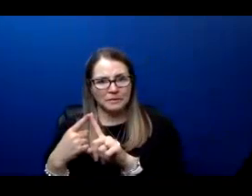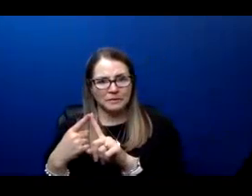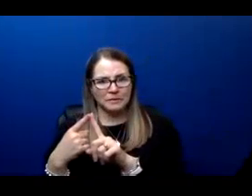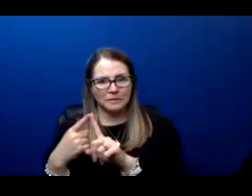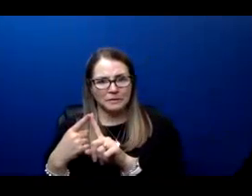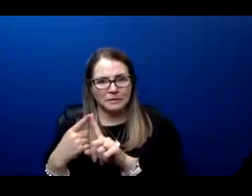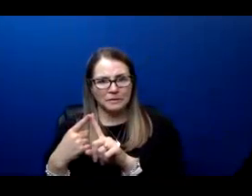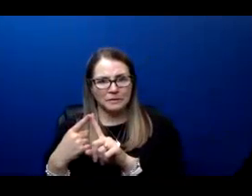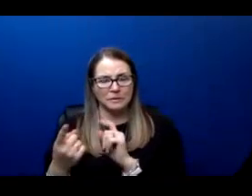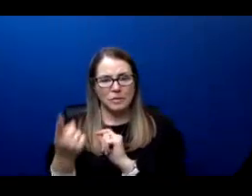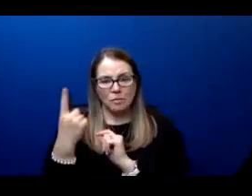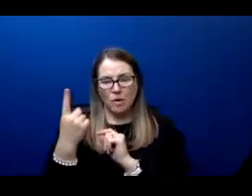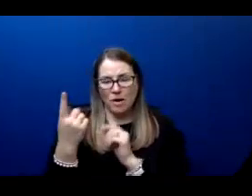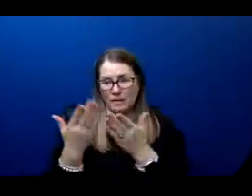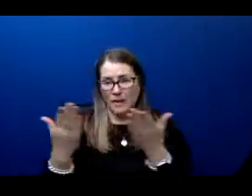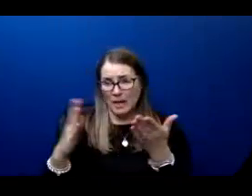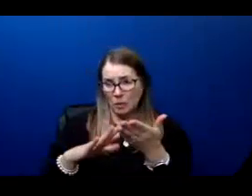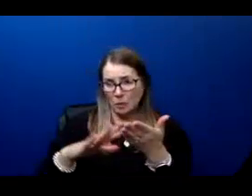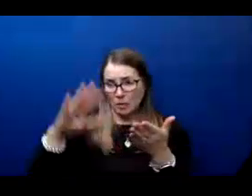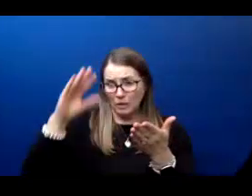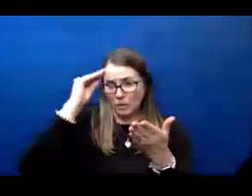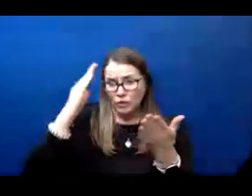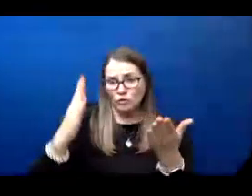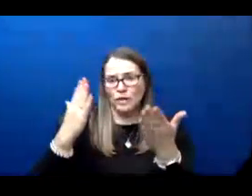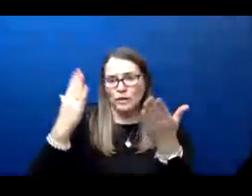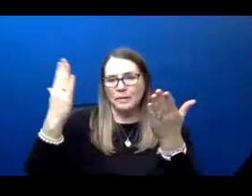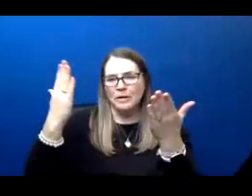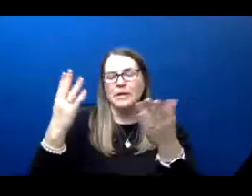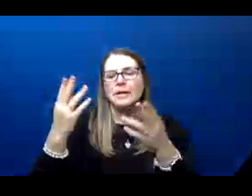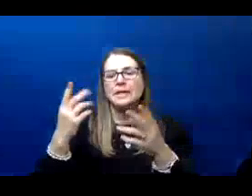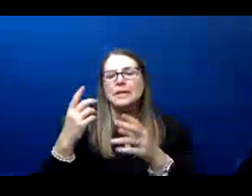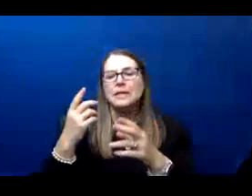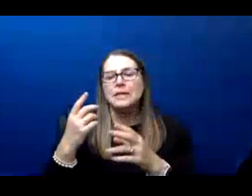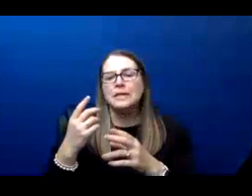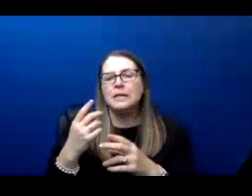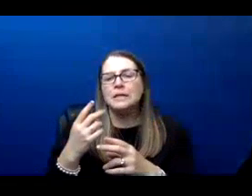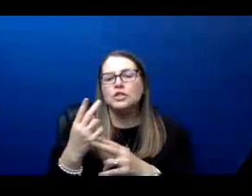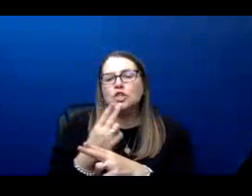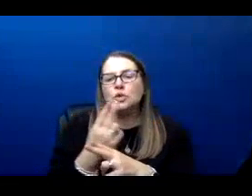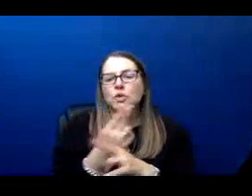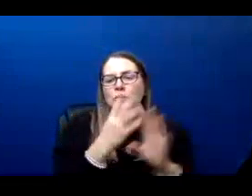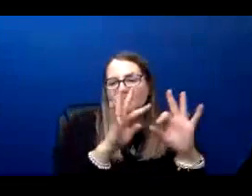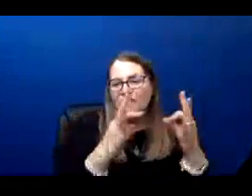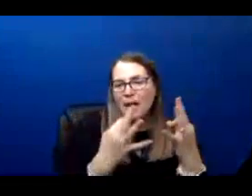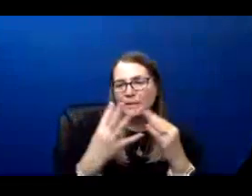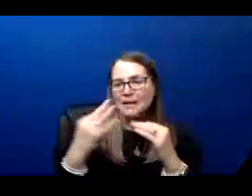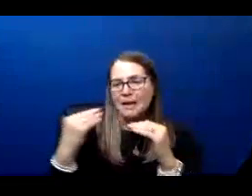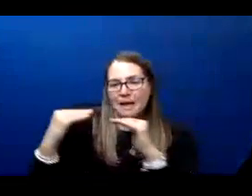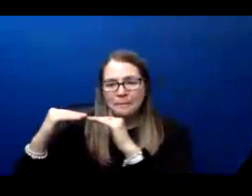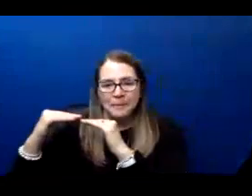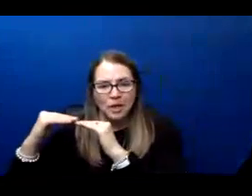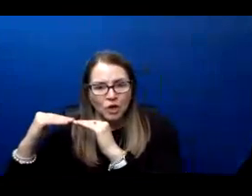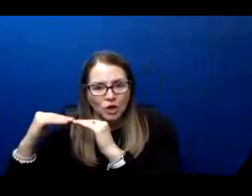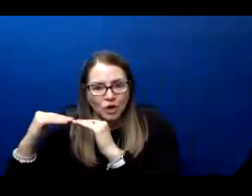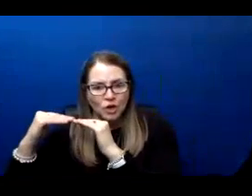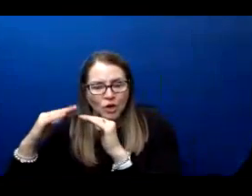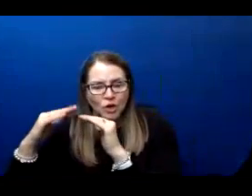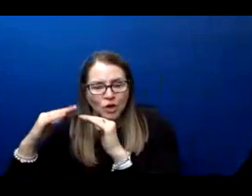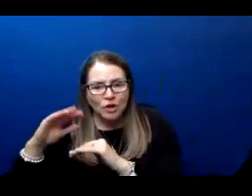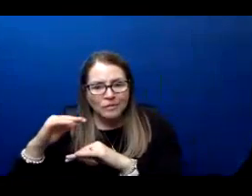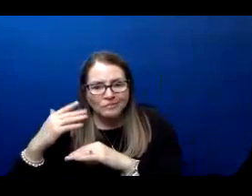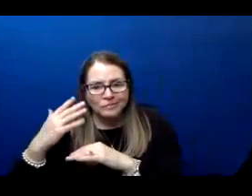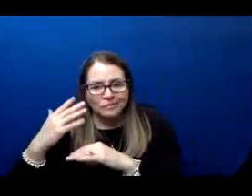main takeaways of the main recommendations of this section is to leverage family and peer influence. So in vaccine outreach and education efforts, so include